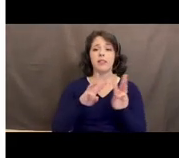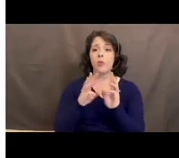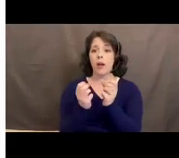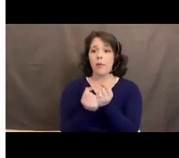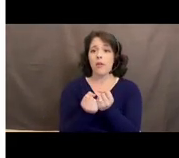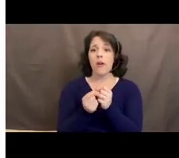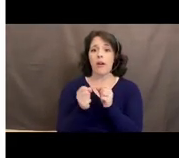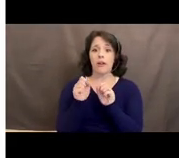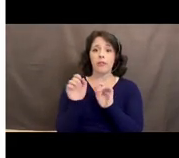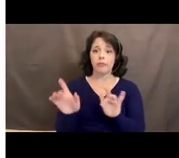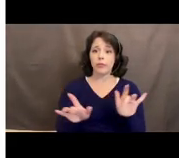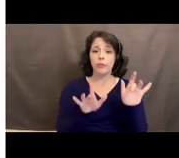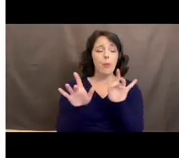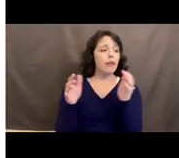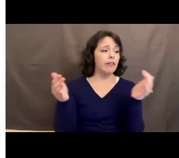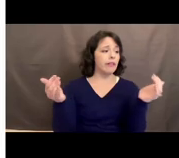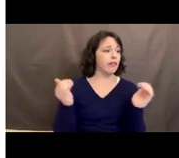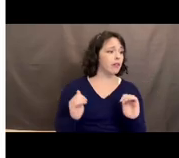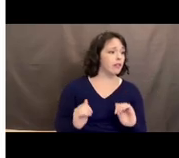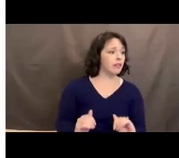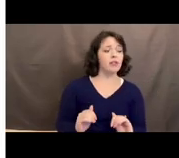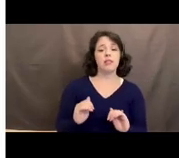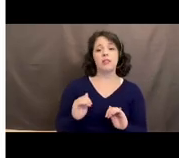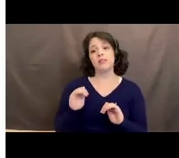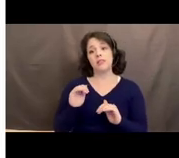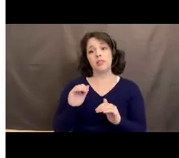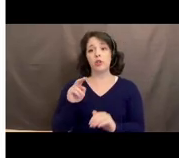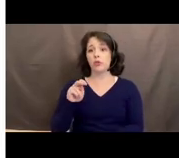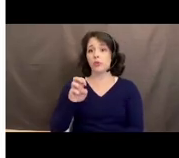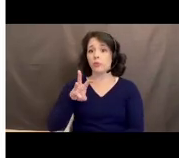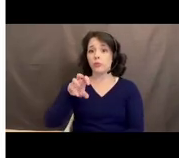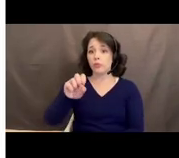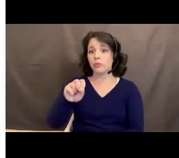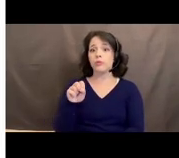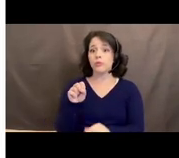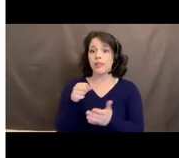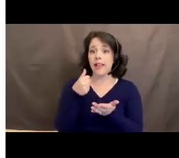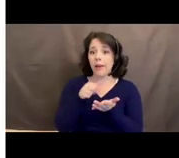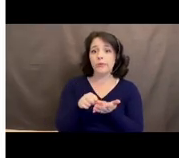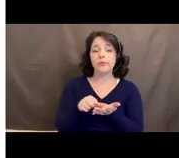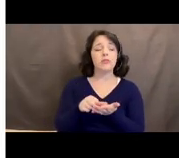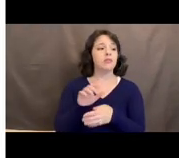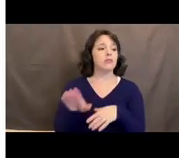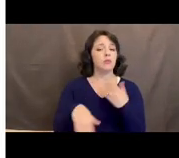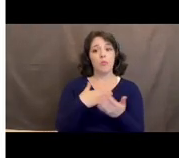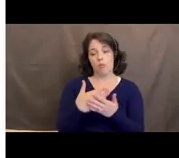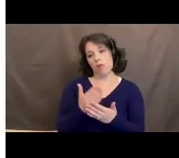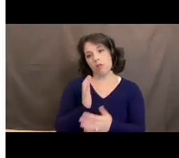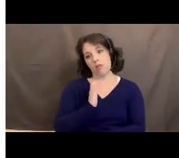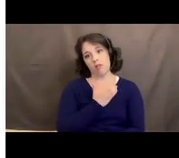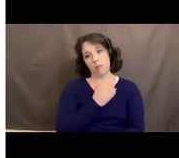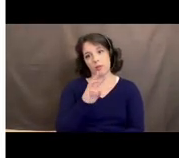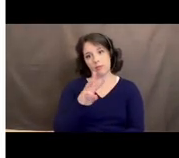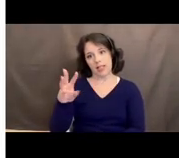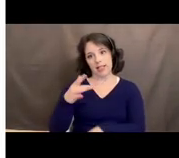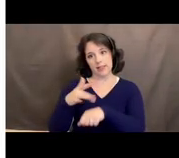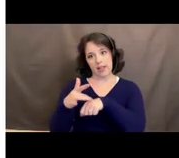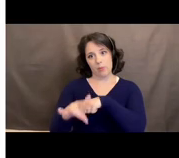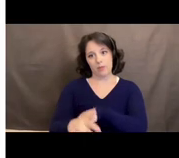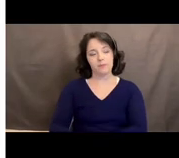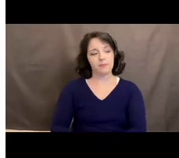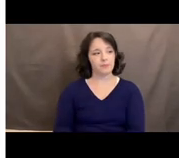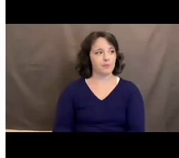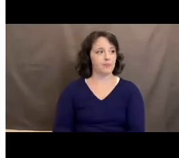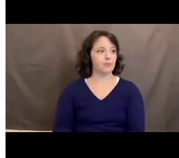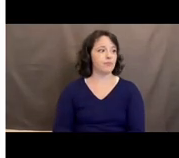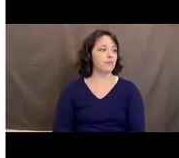achievable newsletters that can all be accessed online. On the next slide, we outline